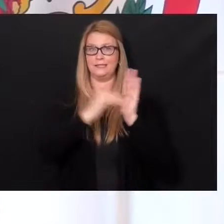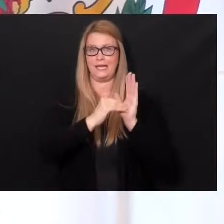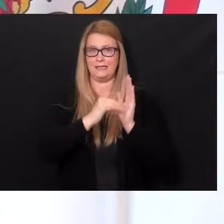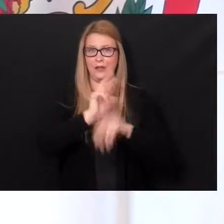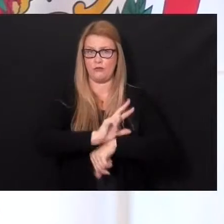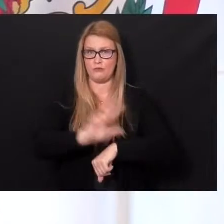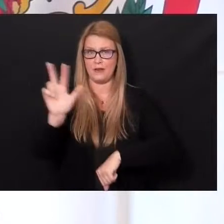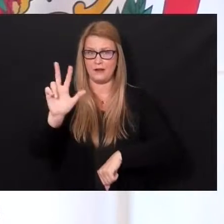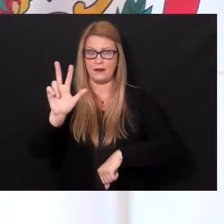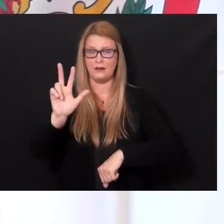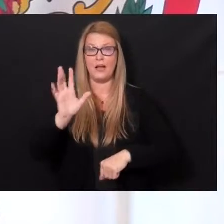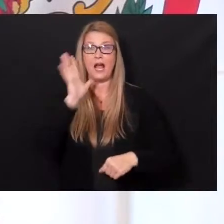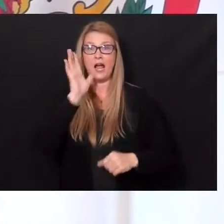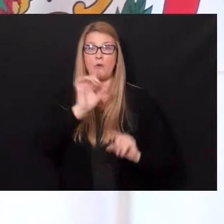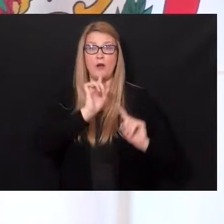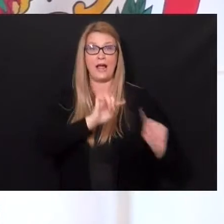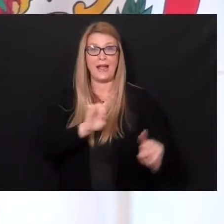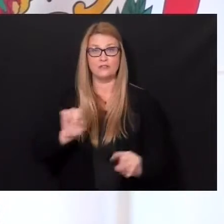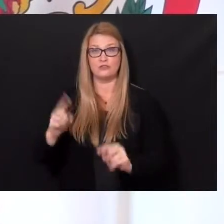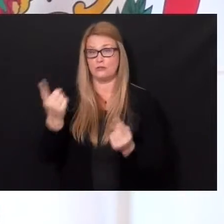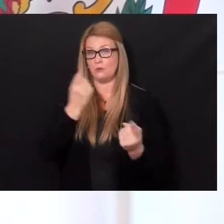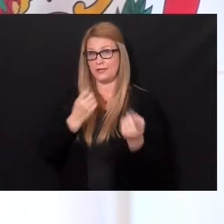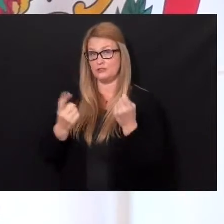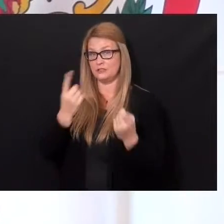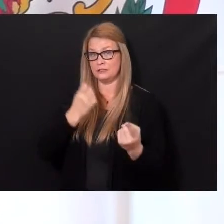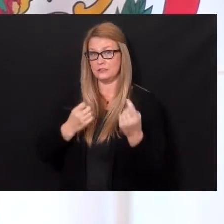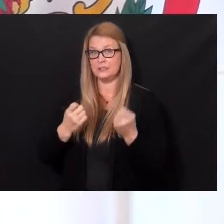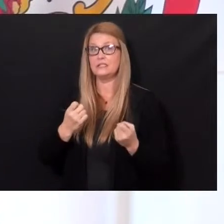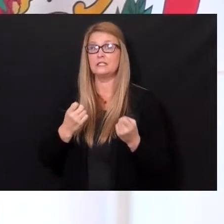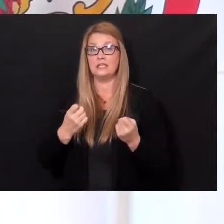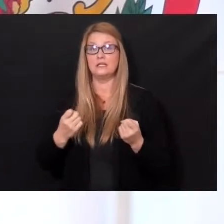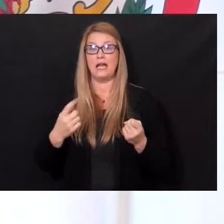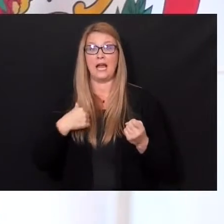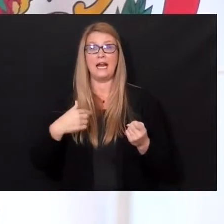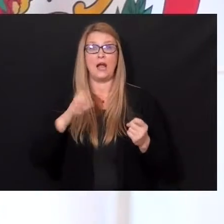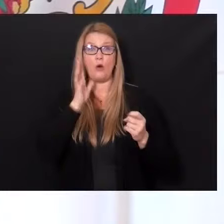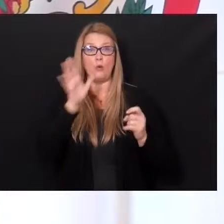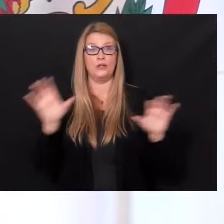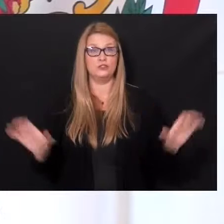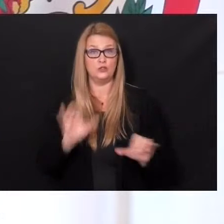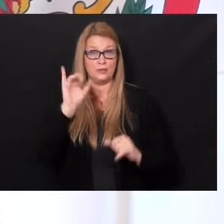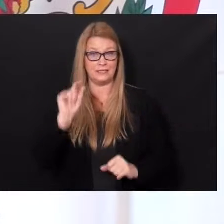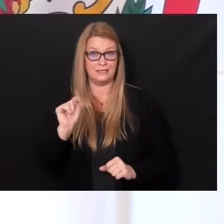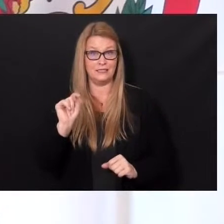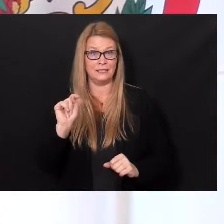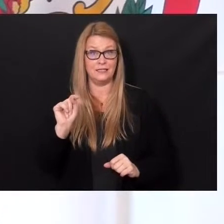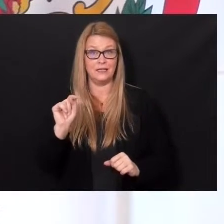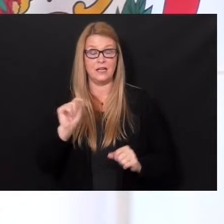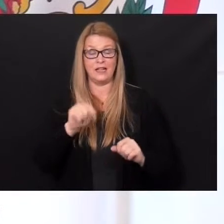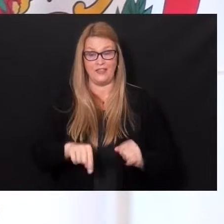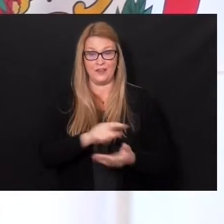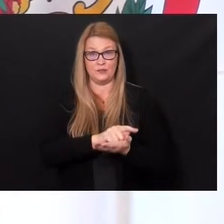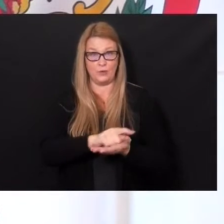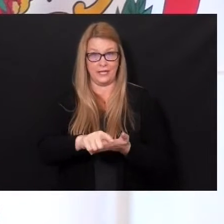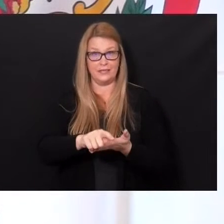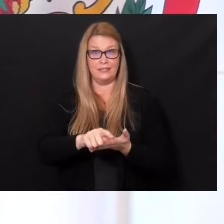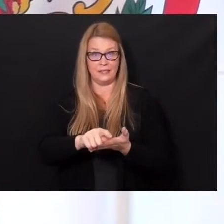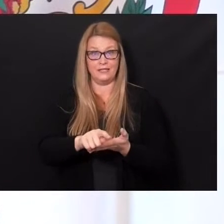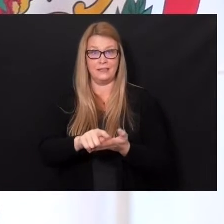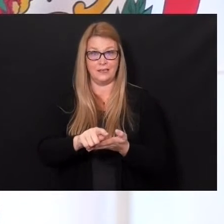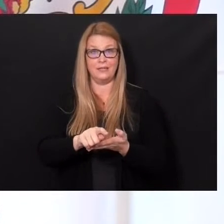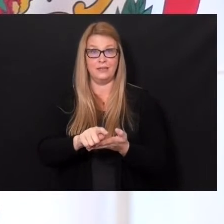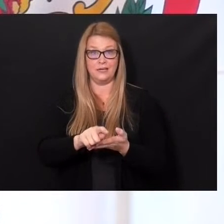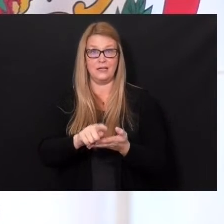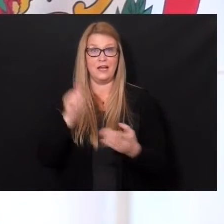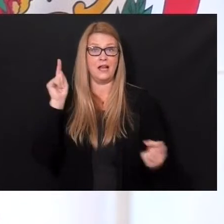I'm going to take as many questions as I can, and I'm going to do this repeatedly across the weeks, and